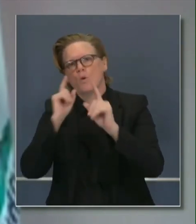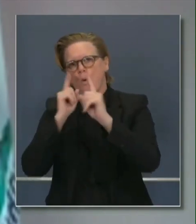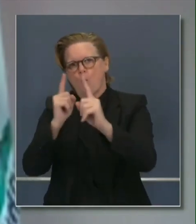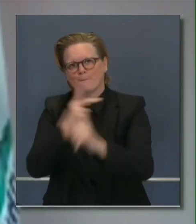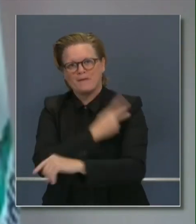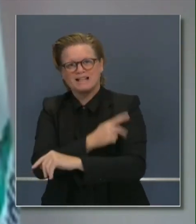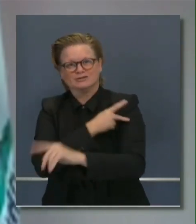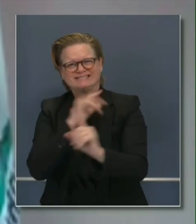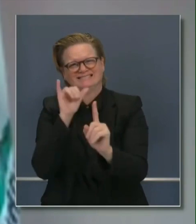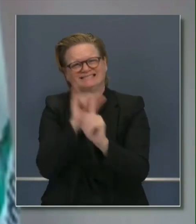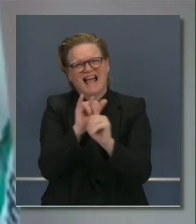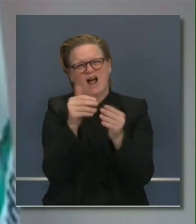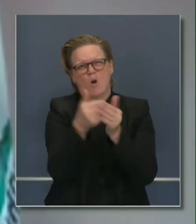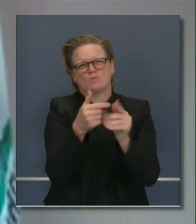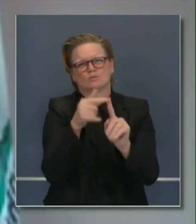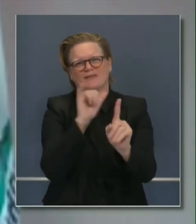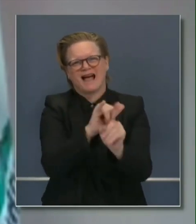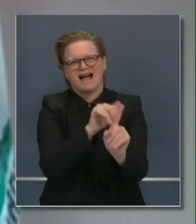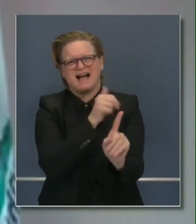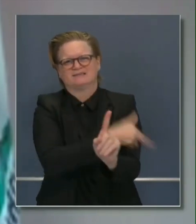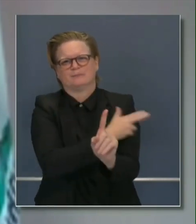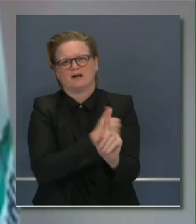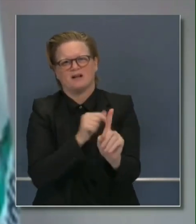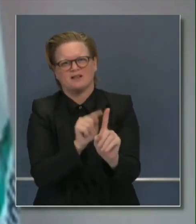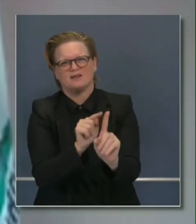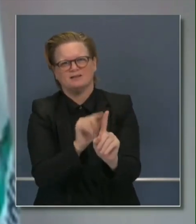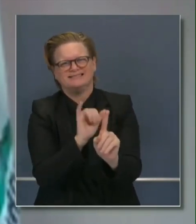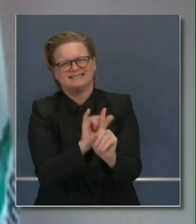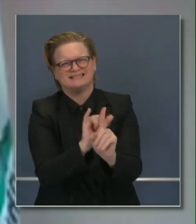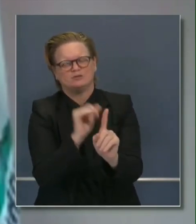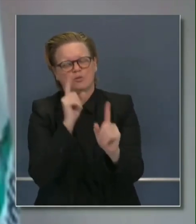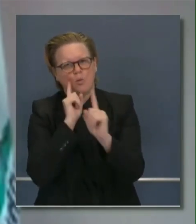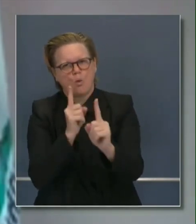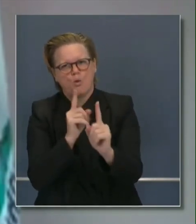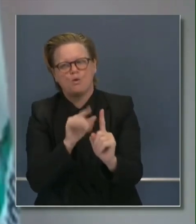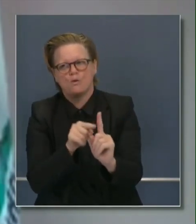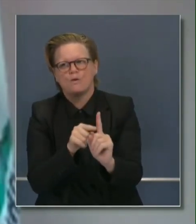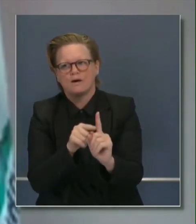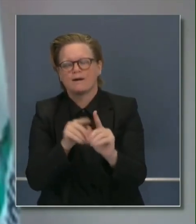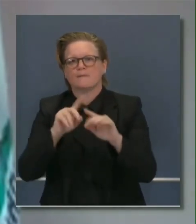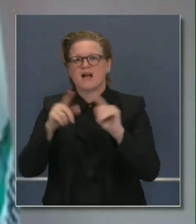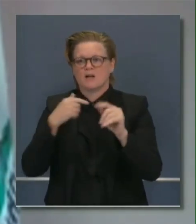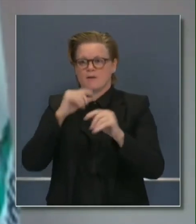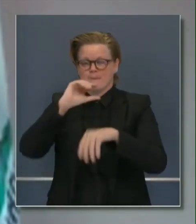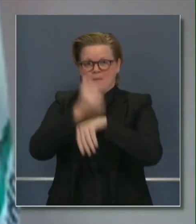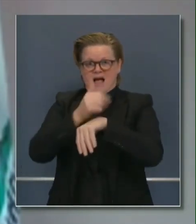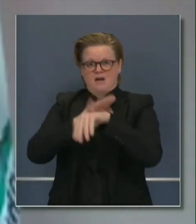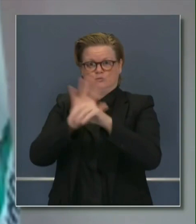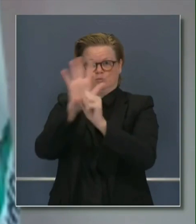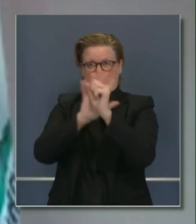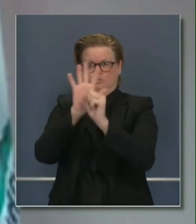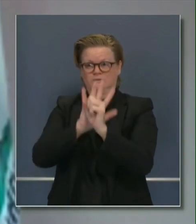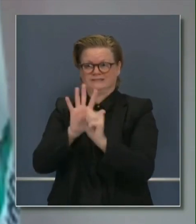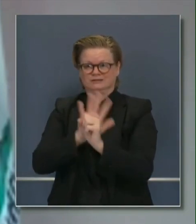home, their loved ones. So using the regional approach, looking at regional capacity first. But of course,